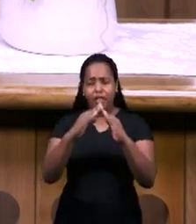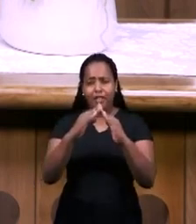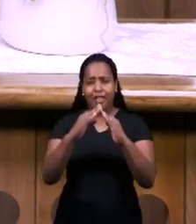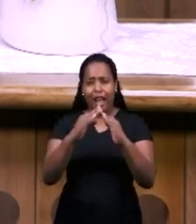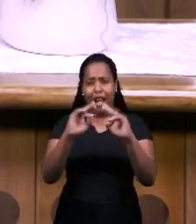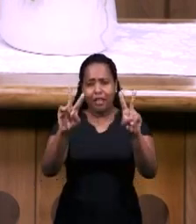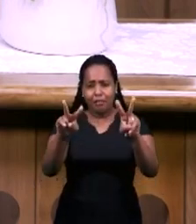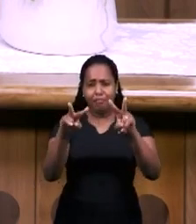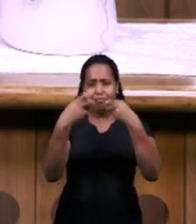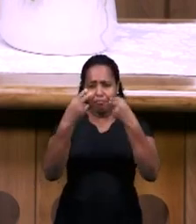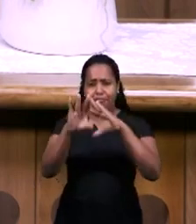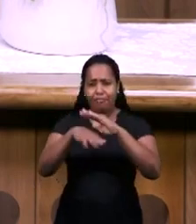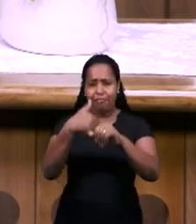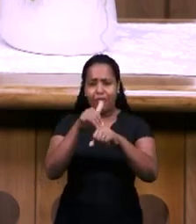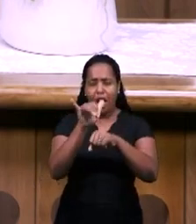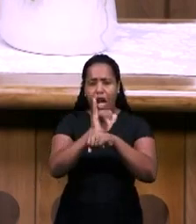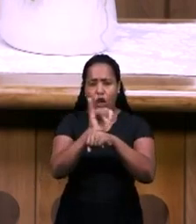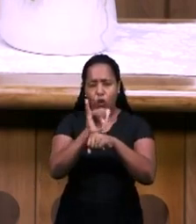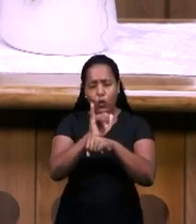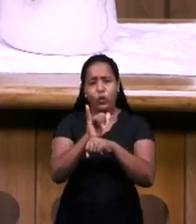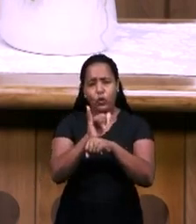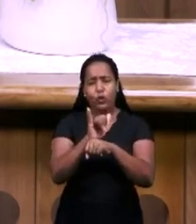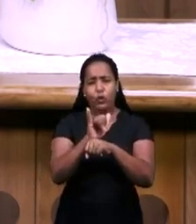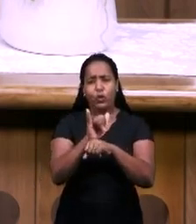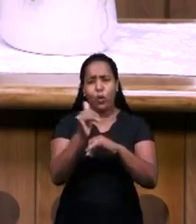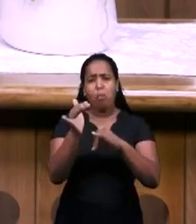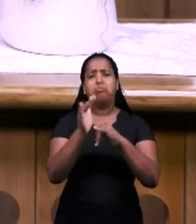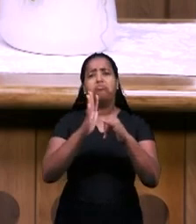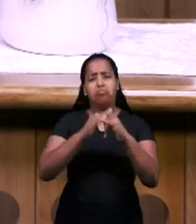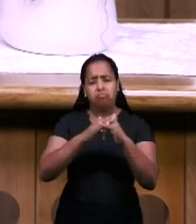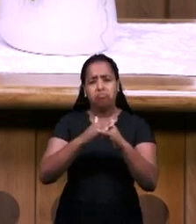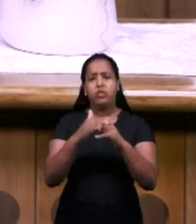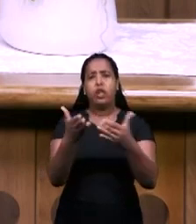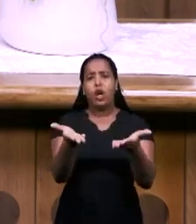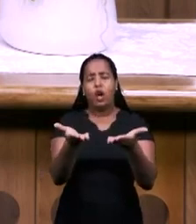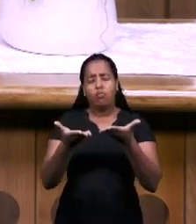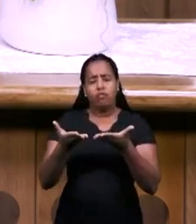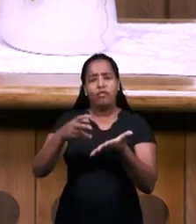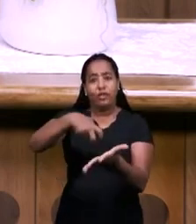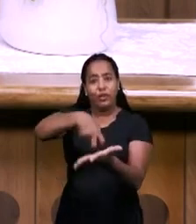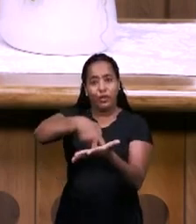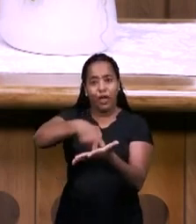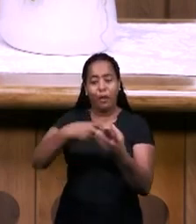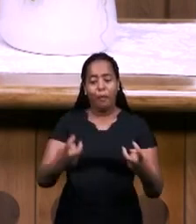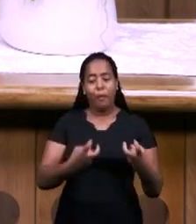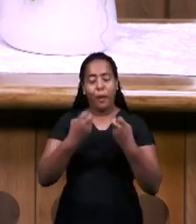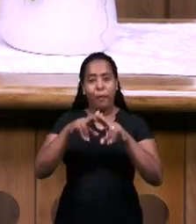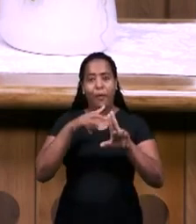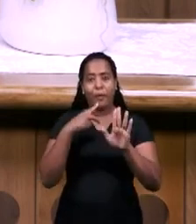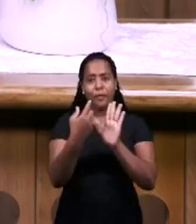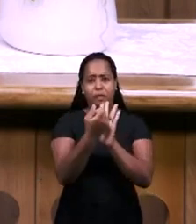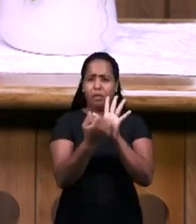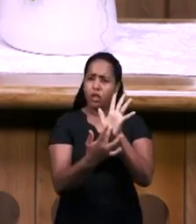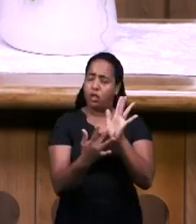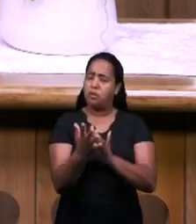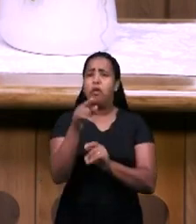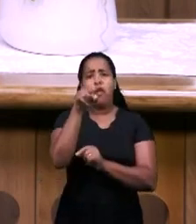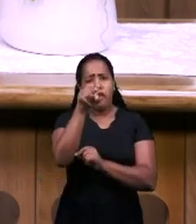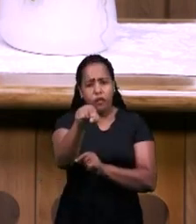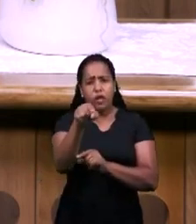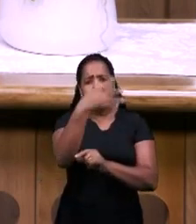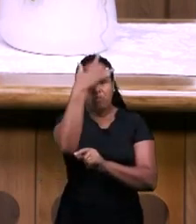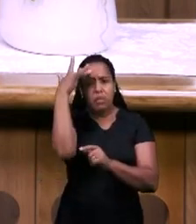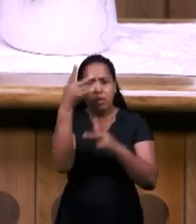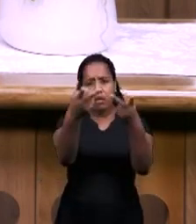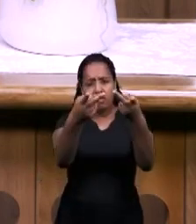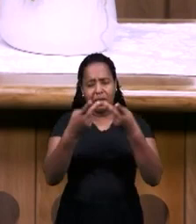the service on YouTube, we invite you to kneel down at this moment to plead by the blood of the Lord Jesus. But you who are visiting us,